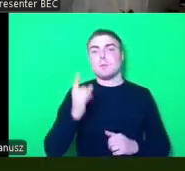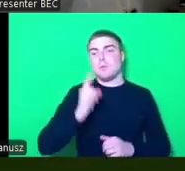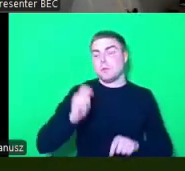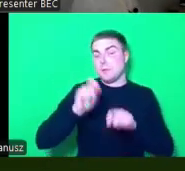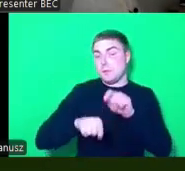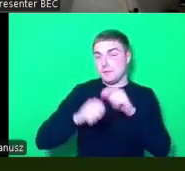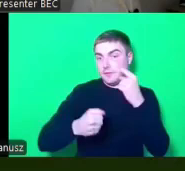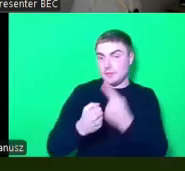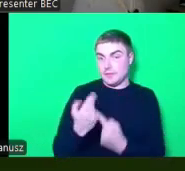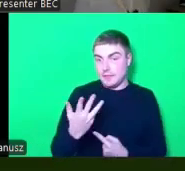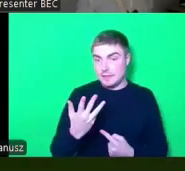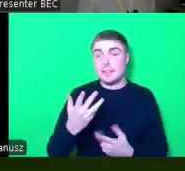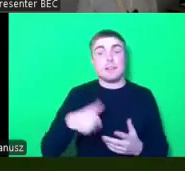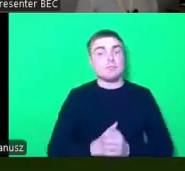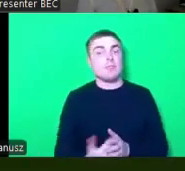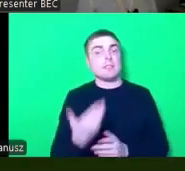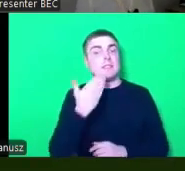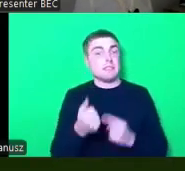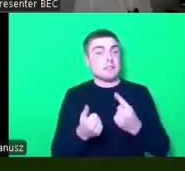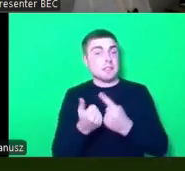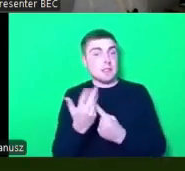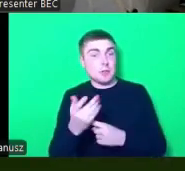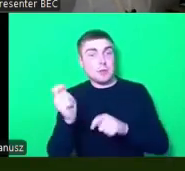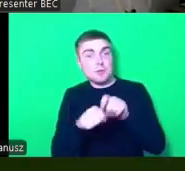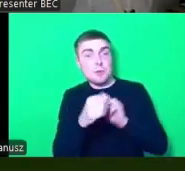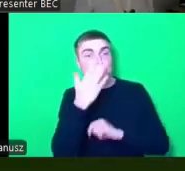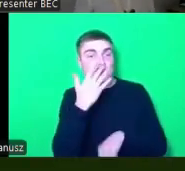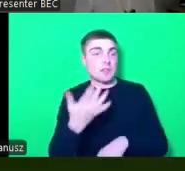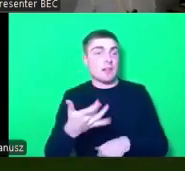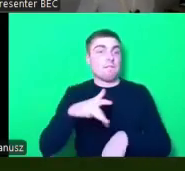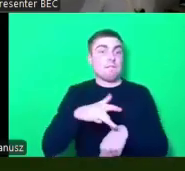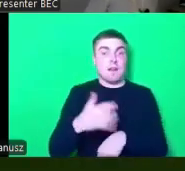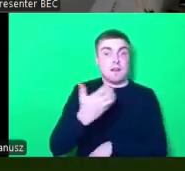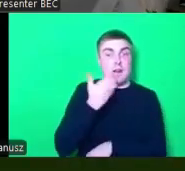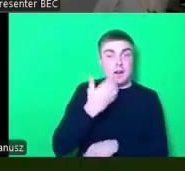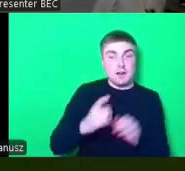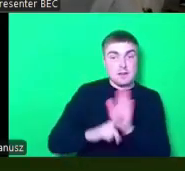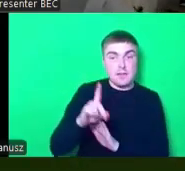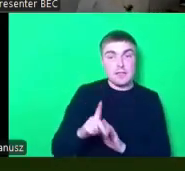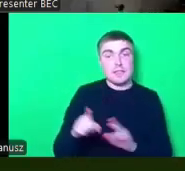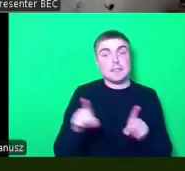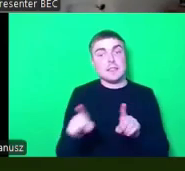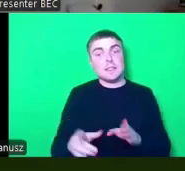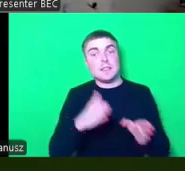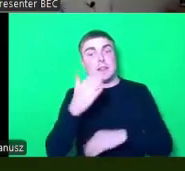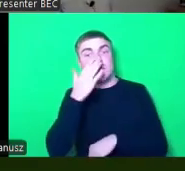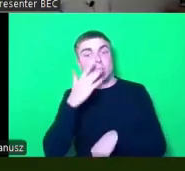on heat stress mitigation, and then also other health outcomes. So we'll start with the heat stress